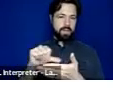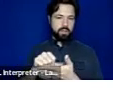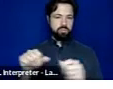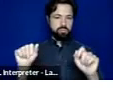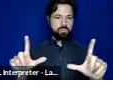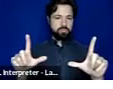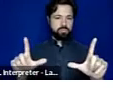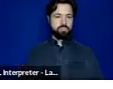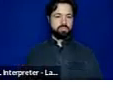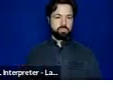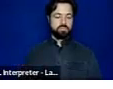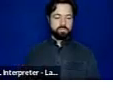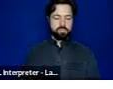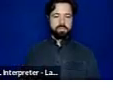page.